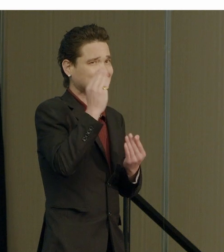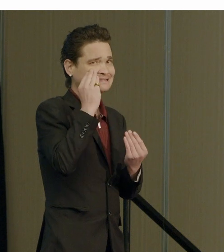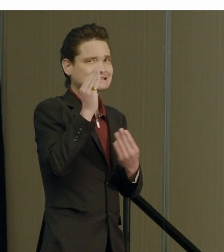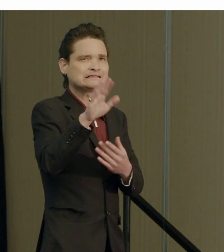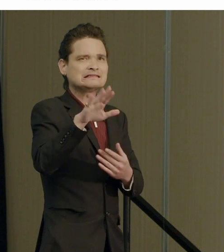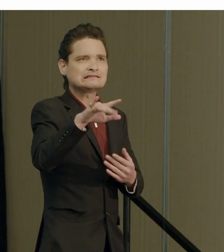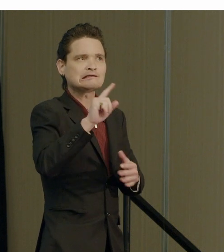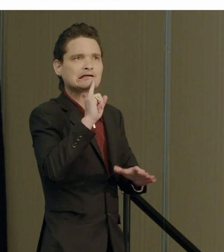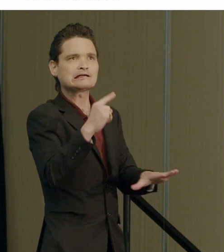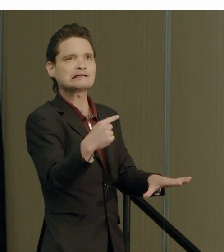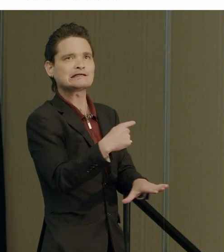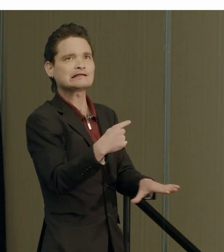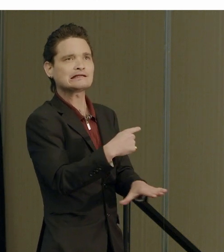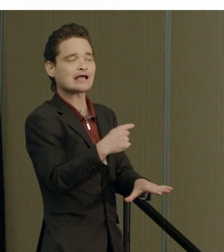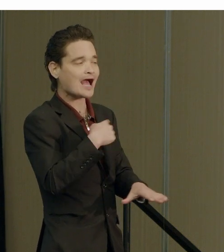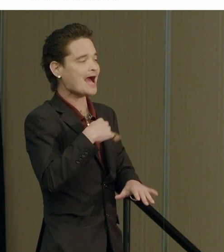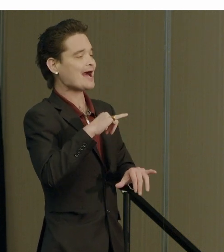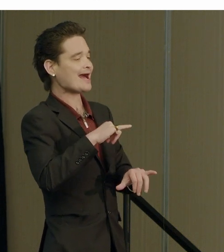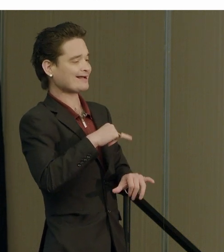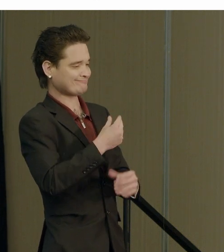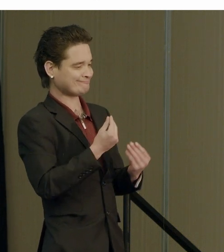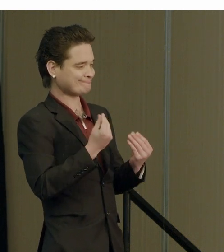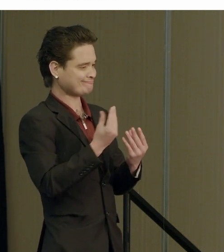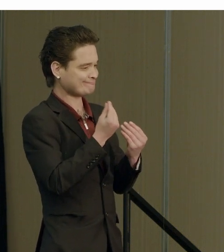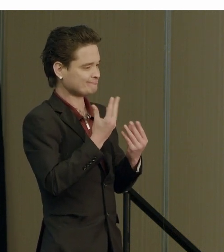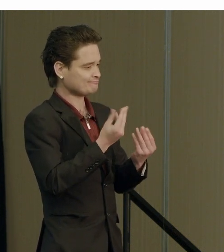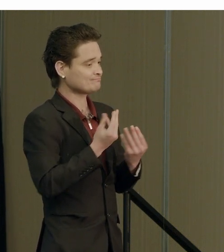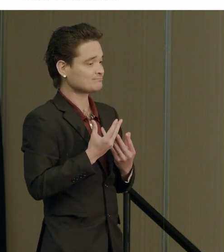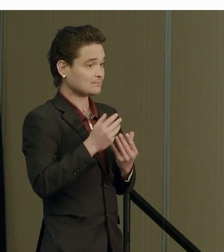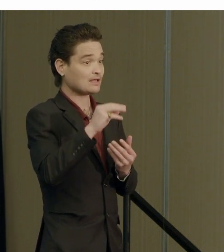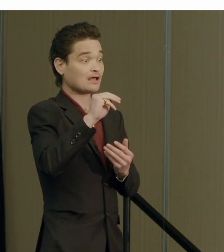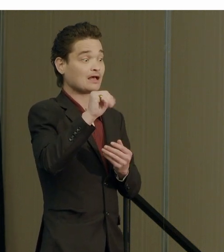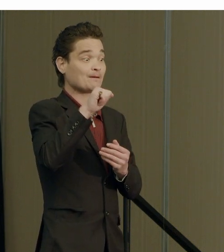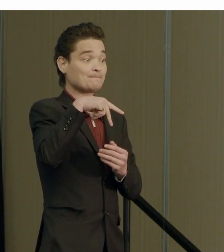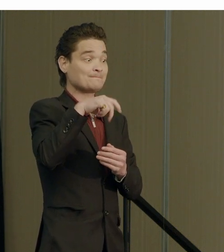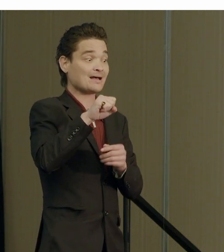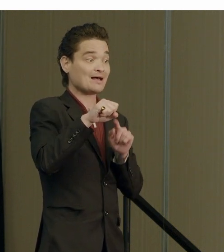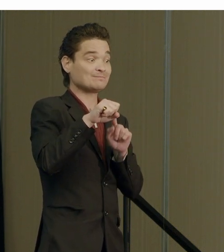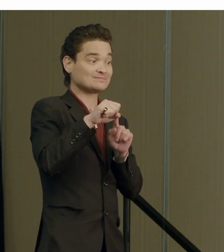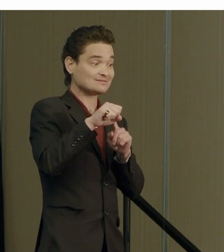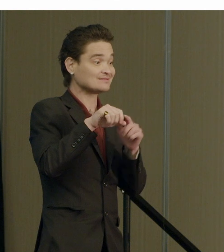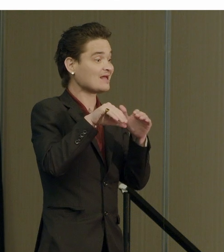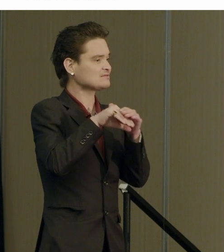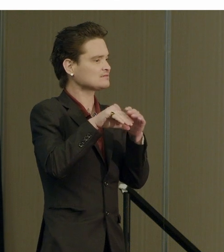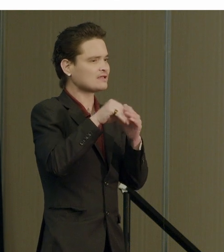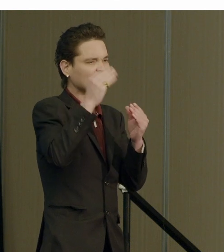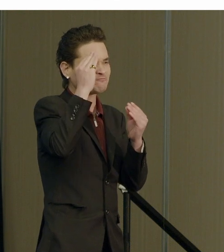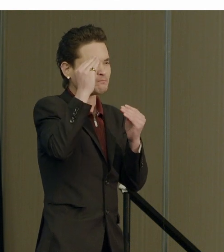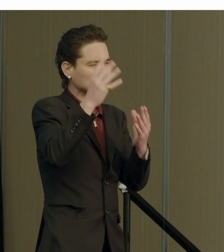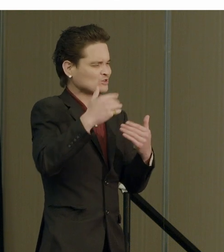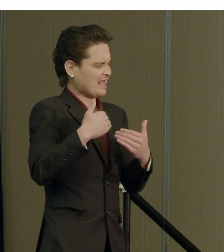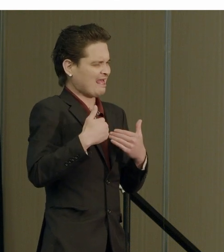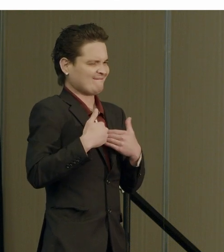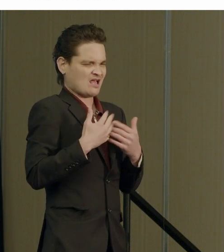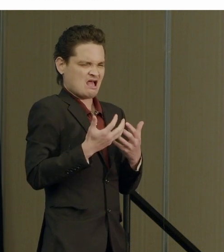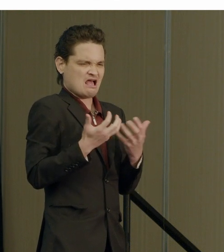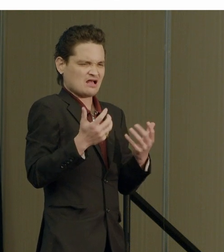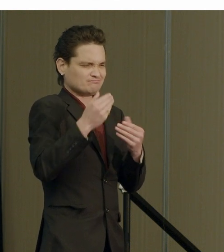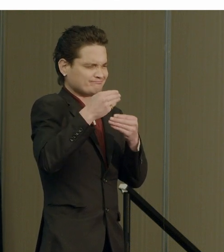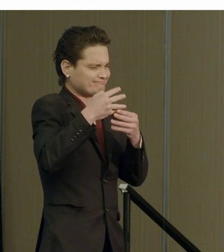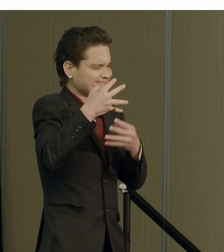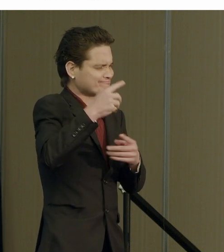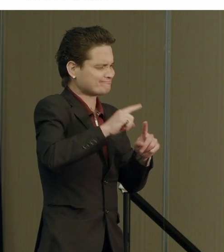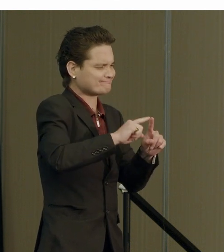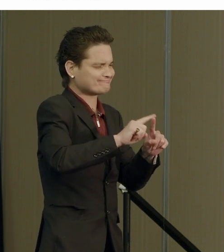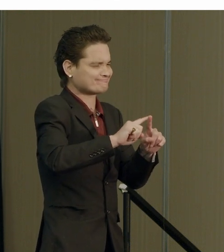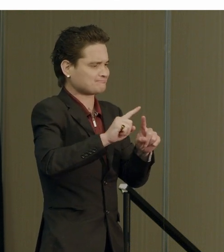Also within Maps, you can get accessibility information no matter where you search now. Maps has over 50 million locations that have